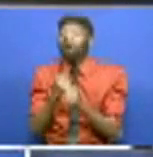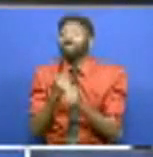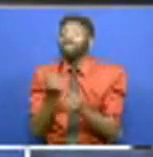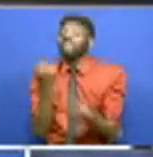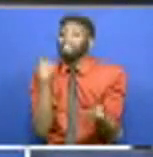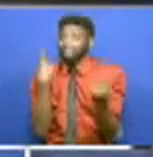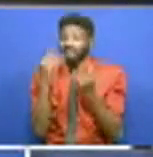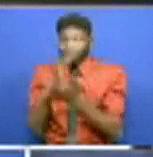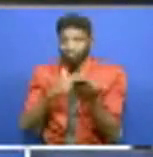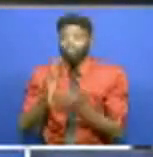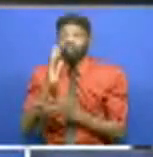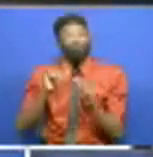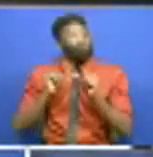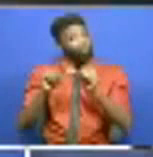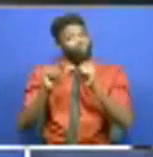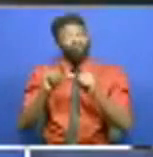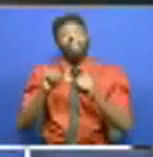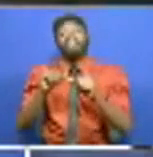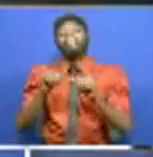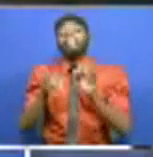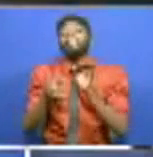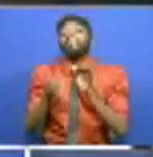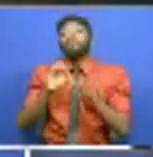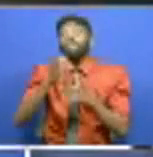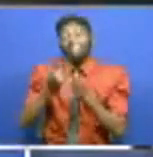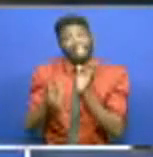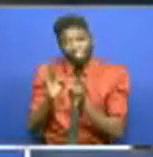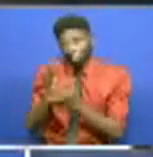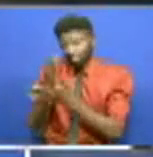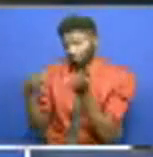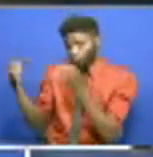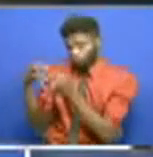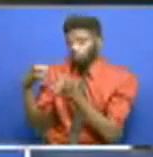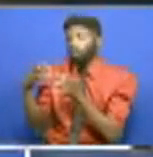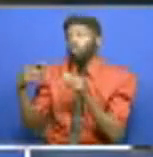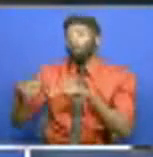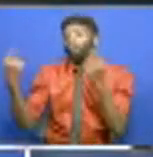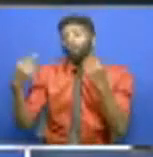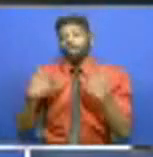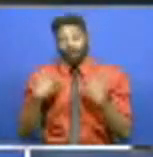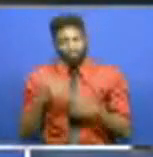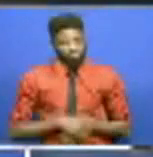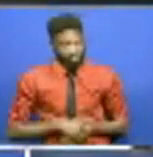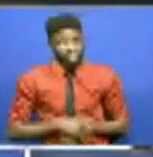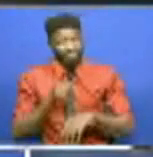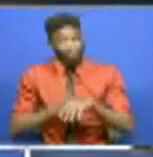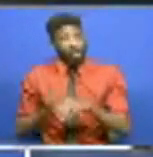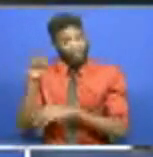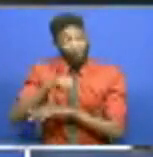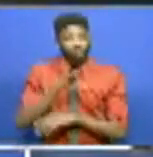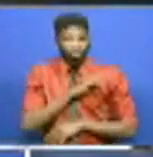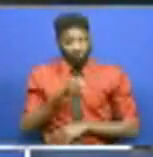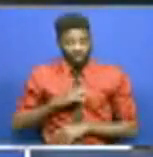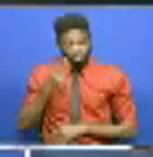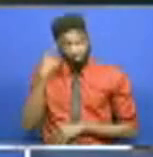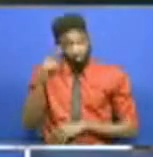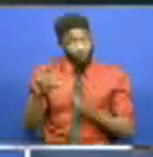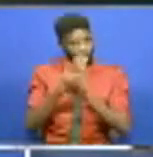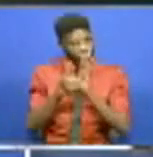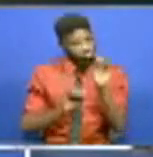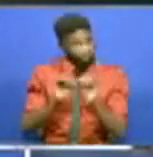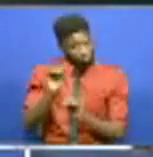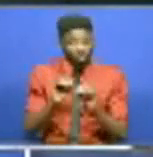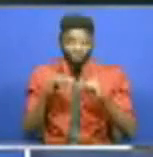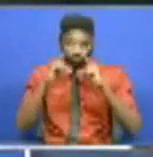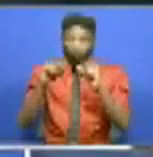opposition from some quarters. While appearing before the Committee on Delegated Legislation, CS Munya said the tea regulations, which have